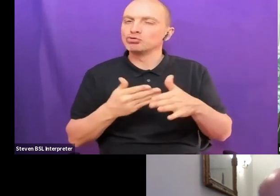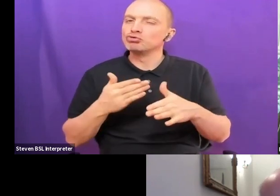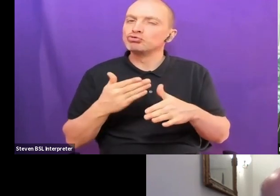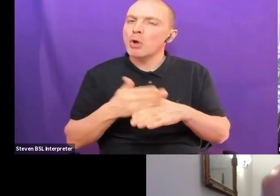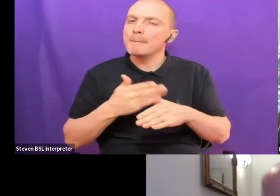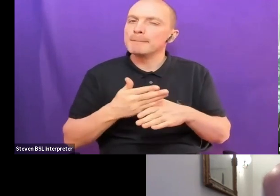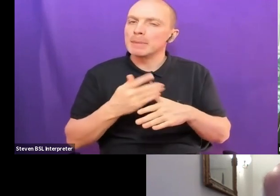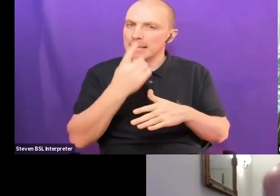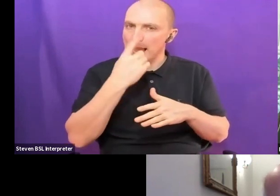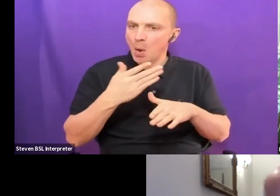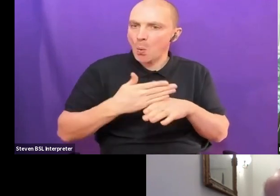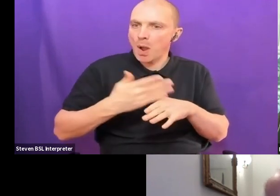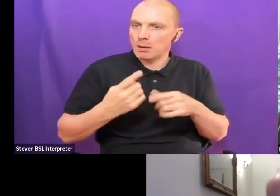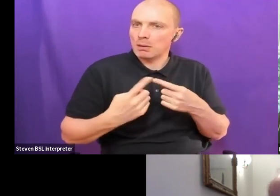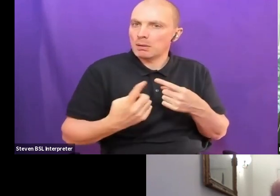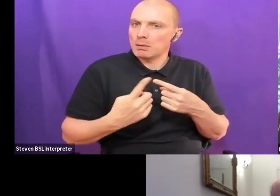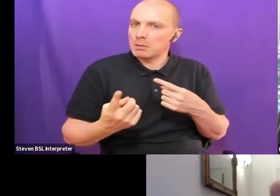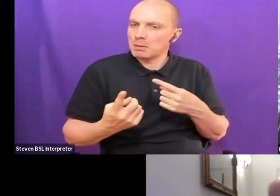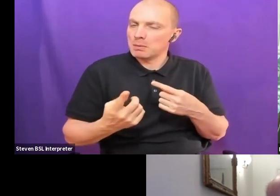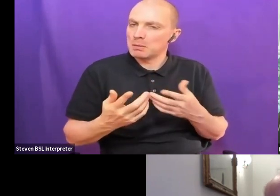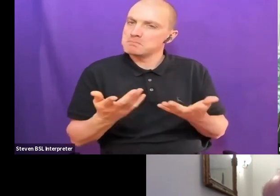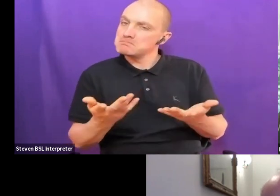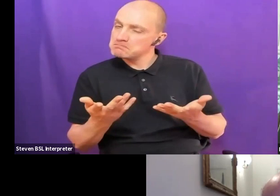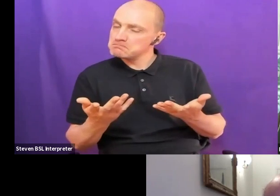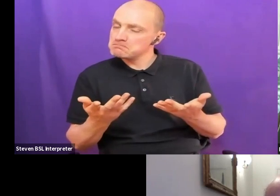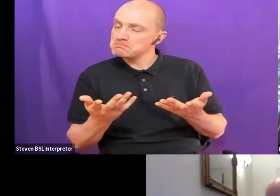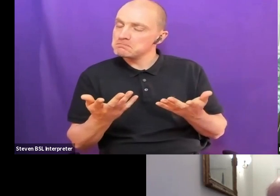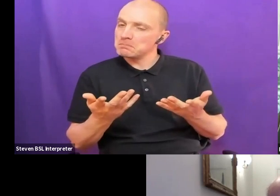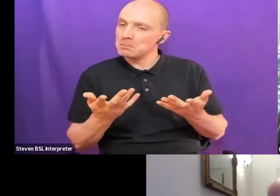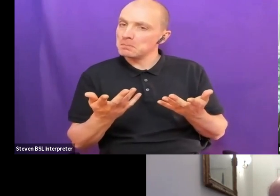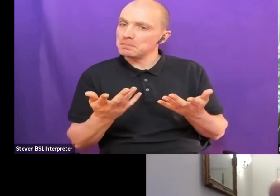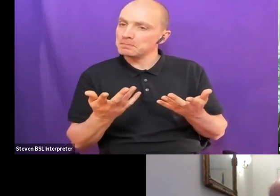So in terms of the community benefit, I think mixed, diverse